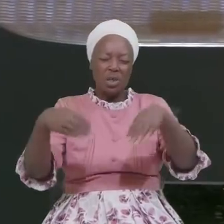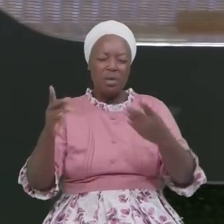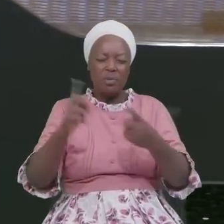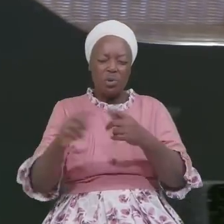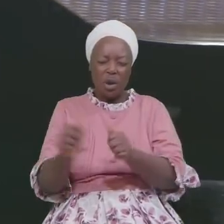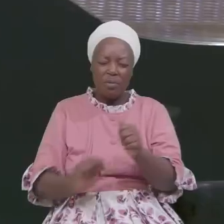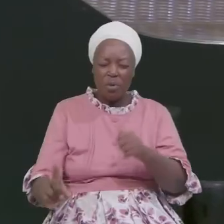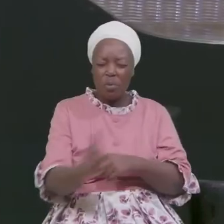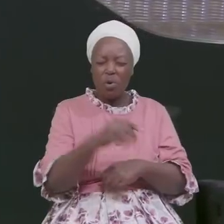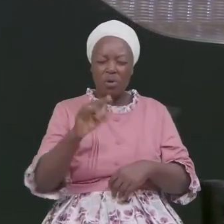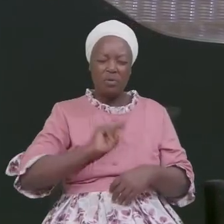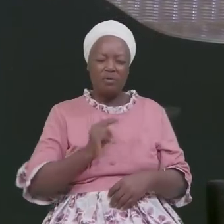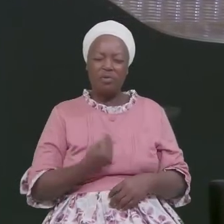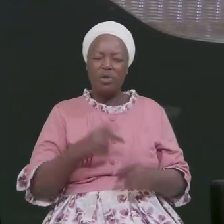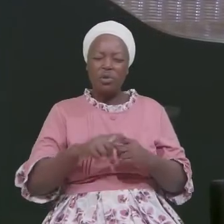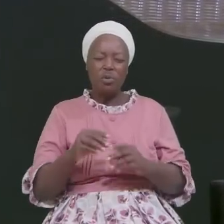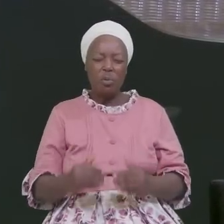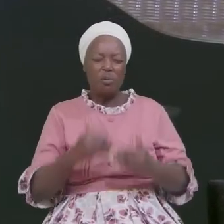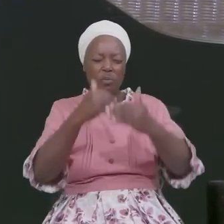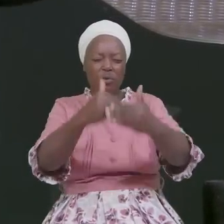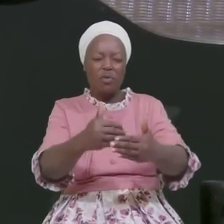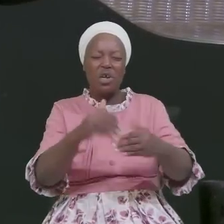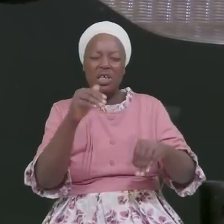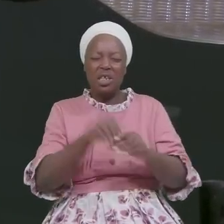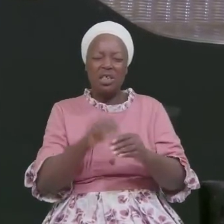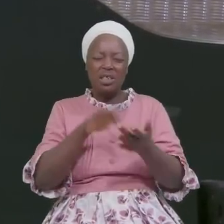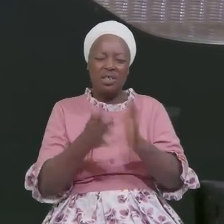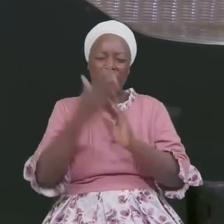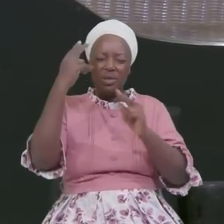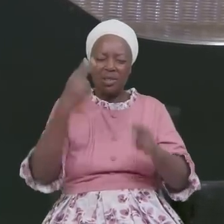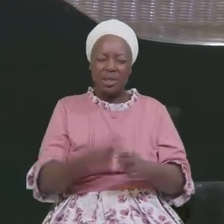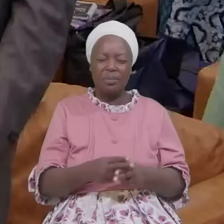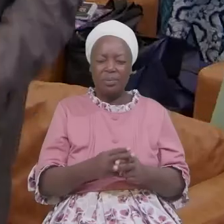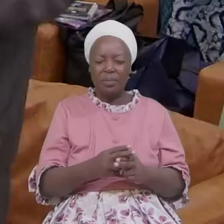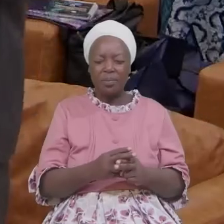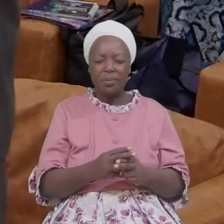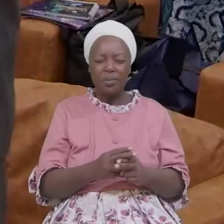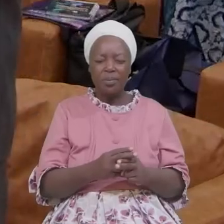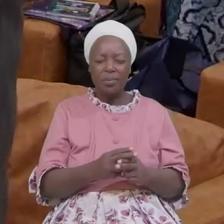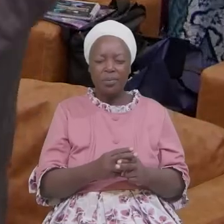every one of us to move forward in Jesus' name.